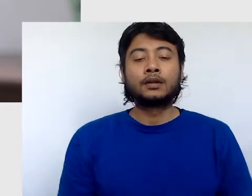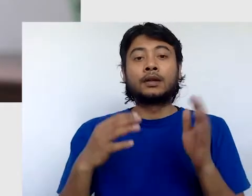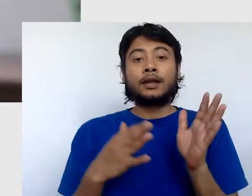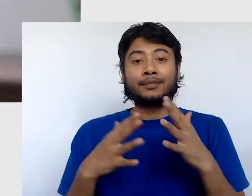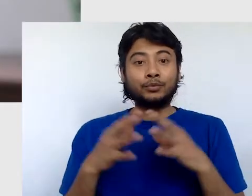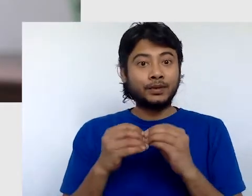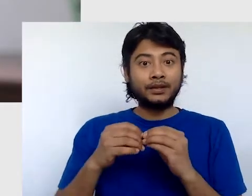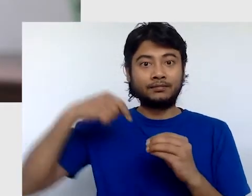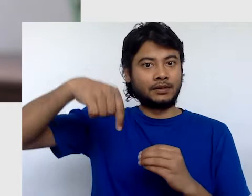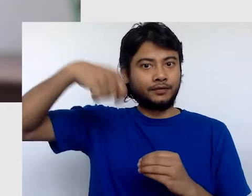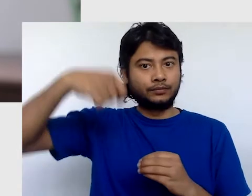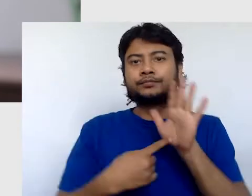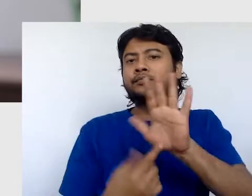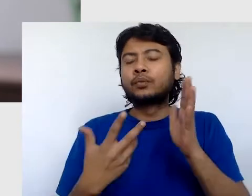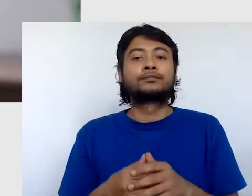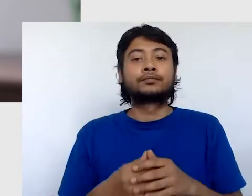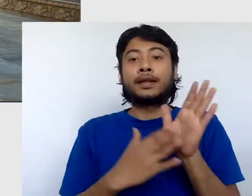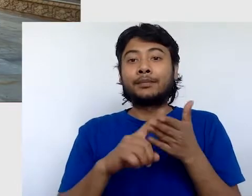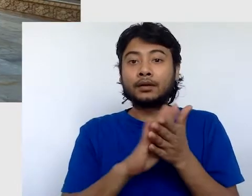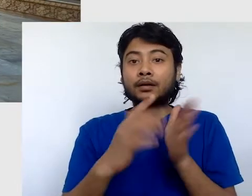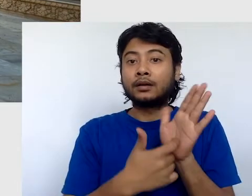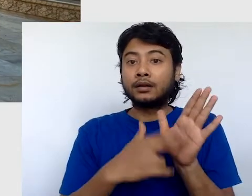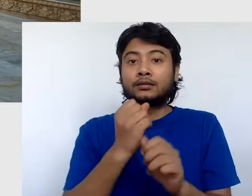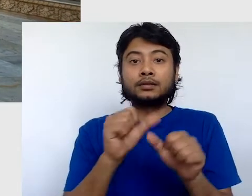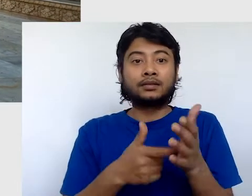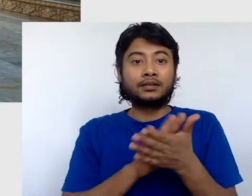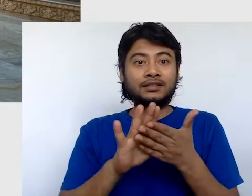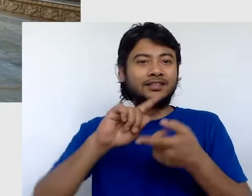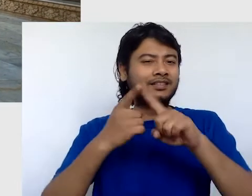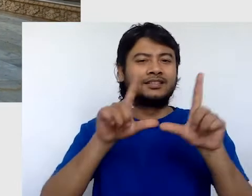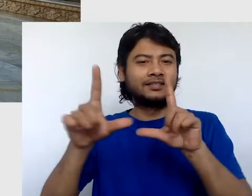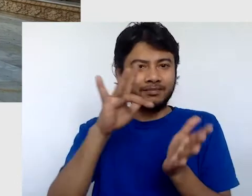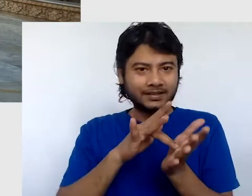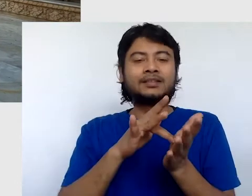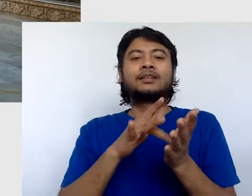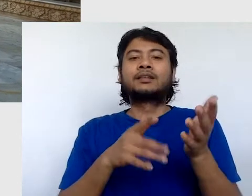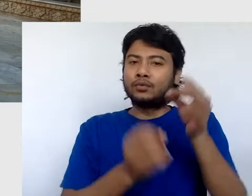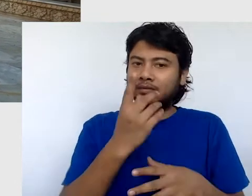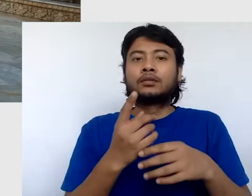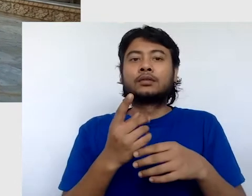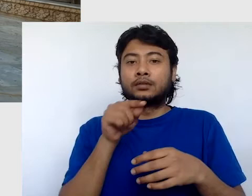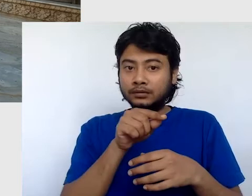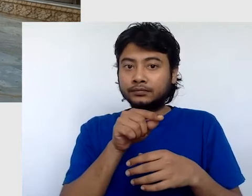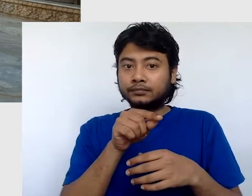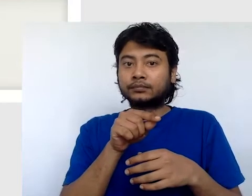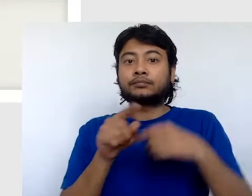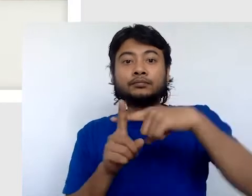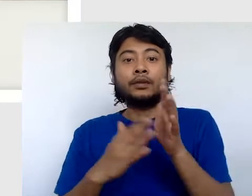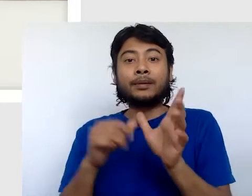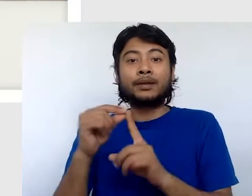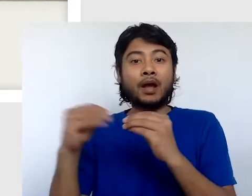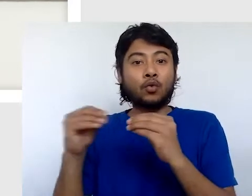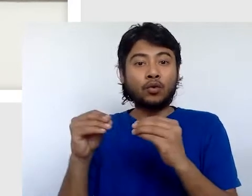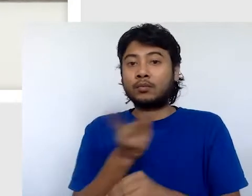In this episode of Museums Without Borders, we partner with the Mehrangarh Museum Trust and look at two objects,